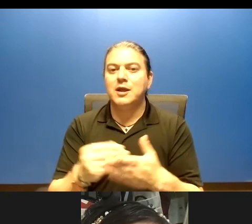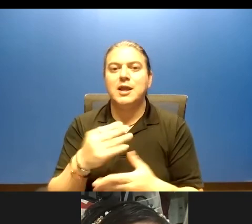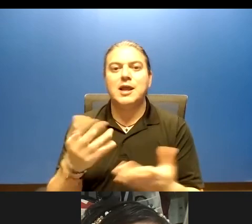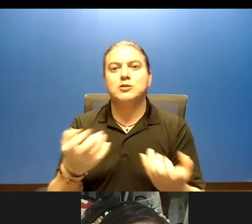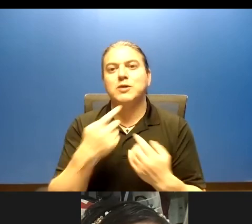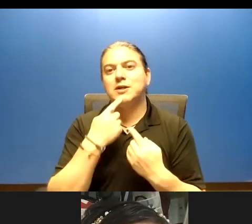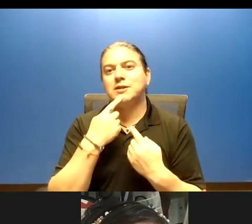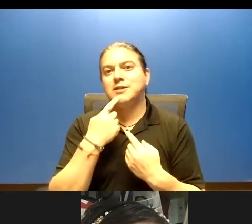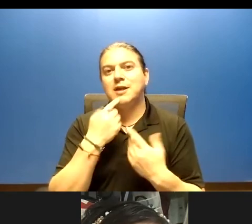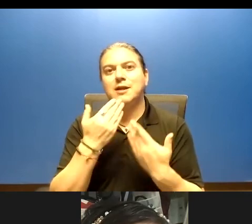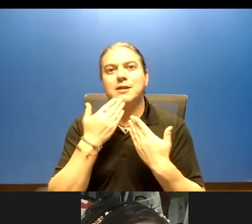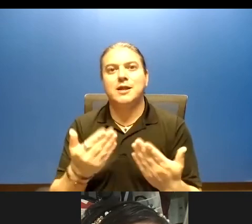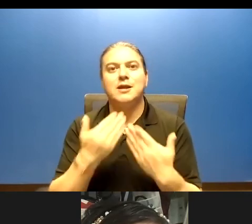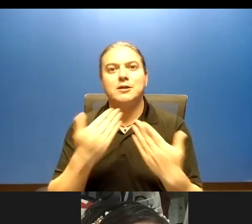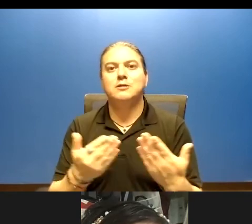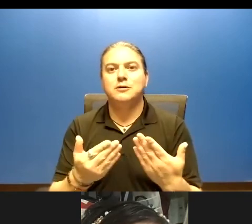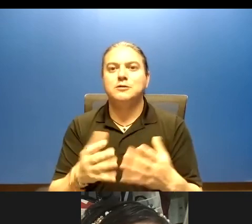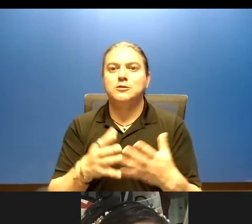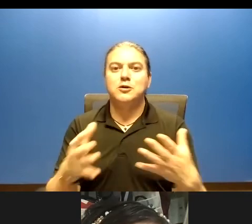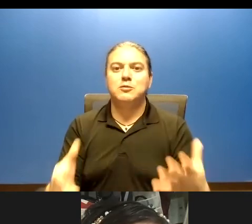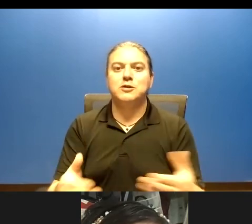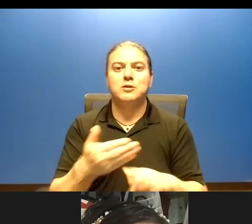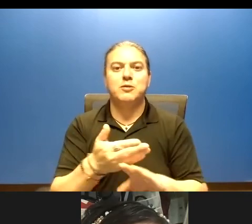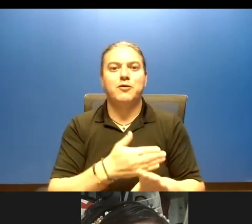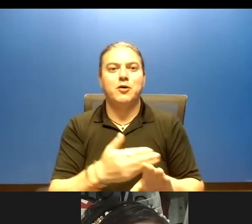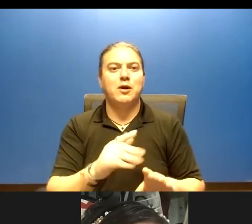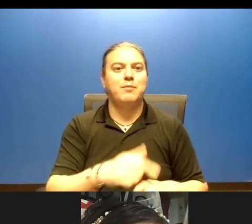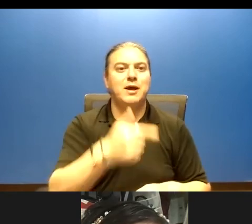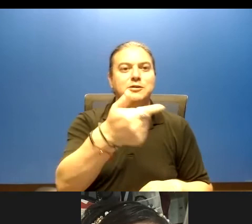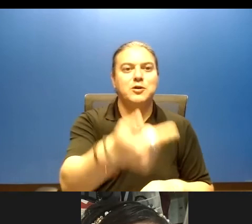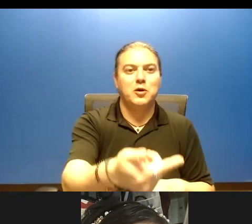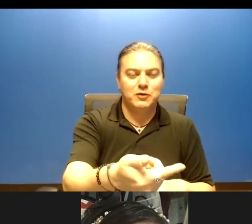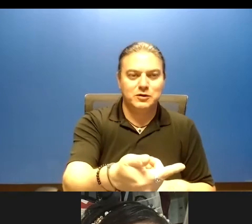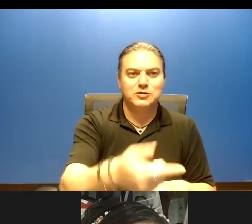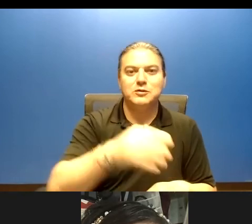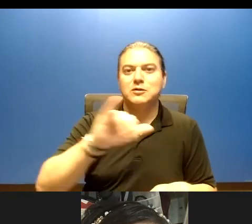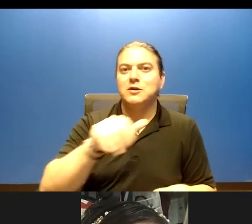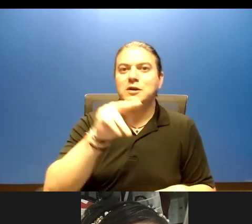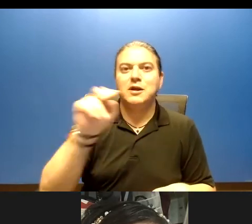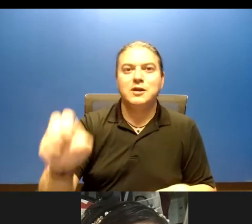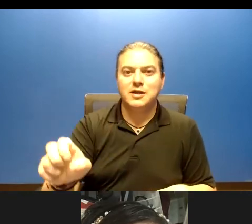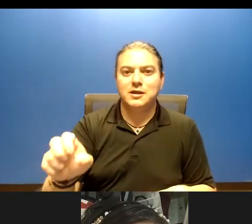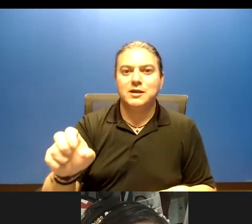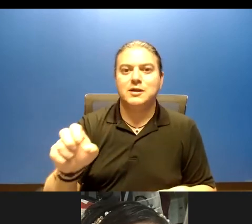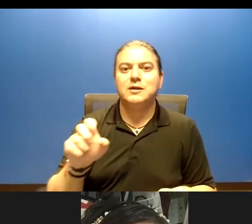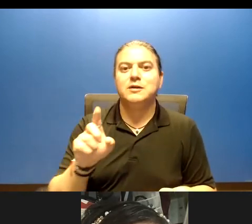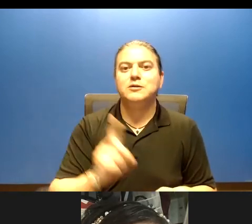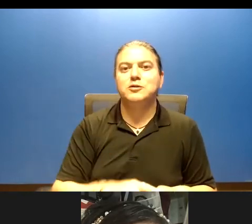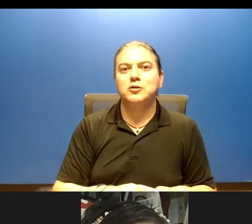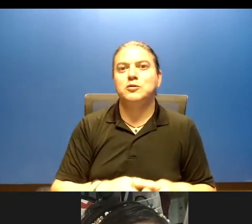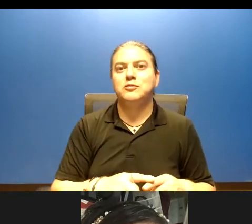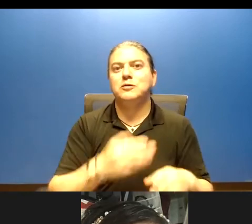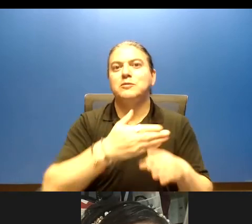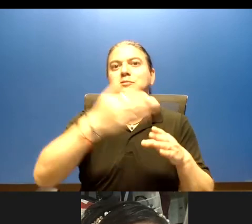you to all of our panelists before I pass it over to my colleague, Jane Passioni, to kind of oversee the wrap up and